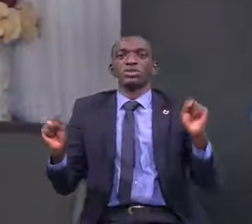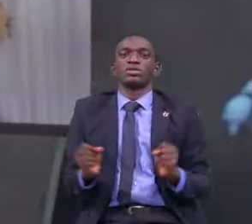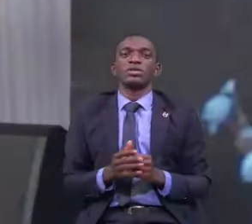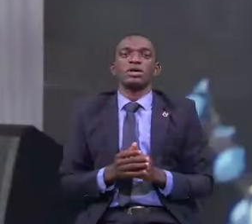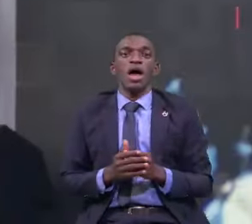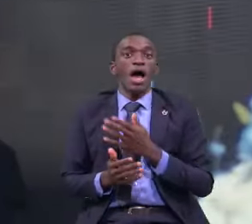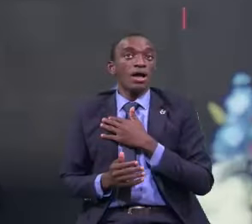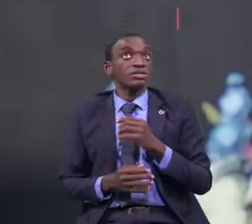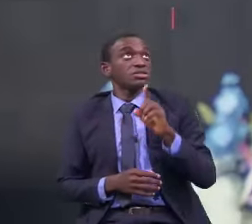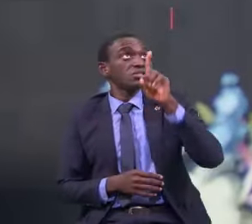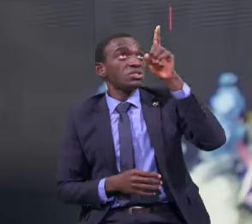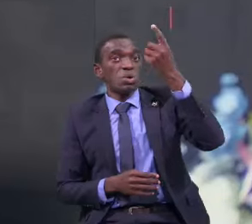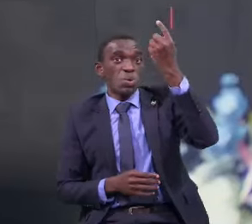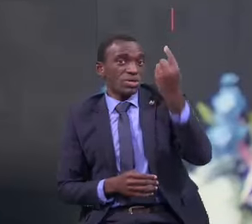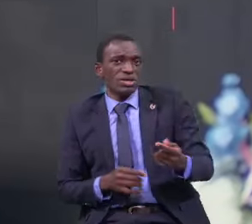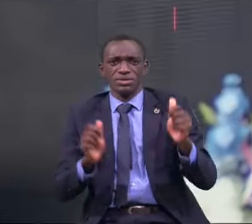that can do that through Christ.